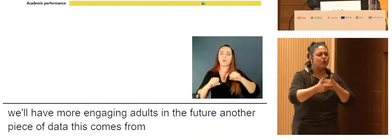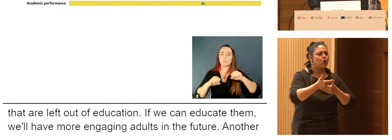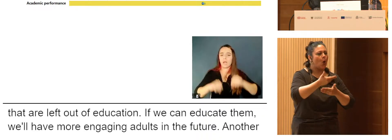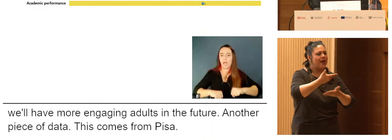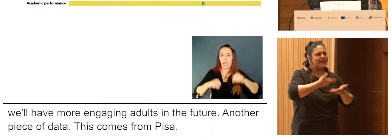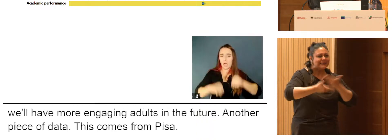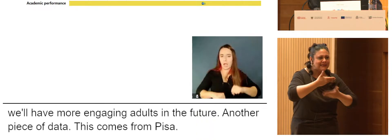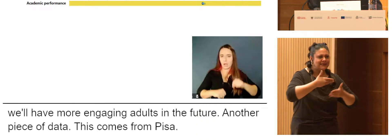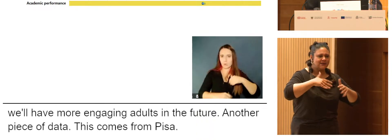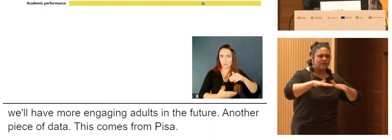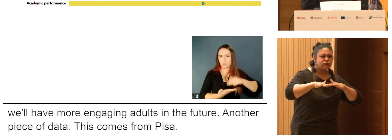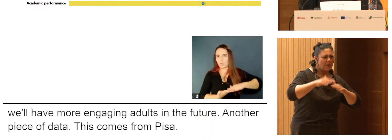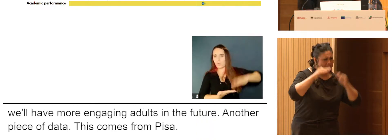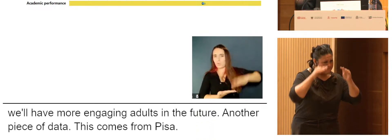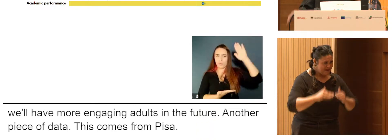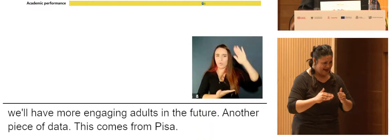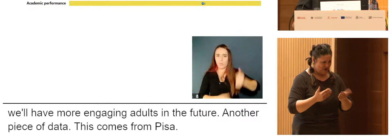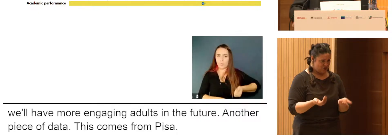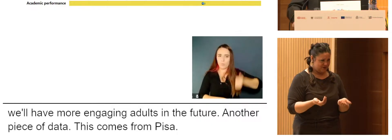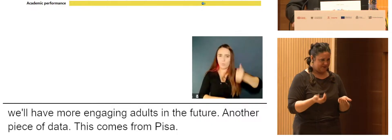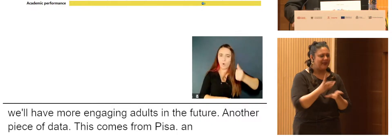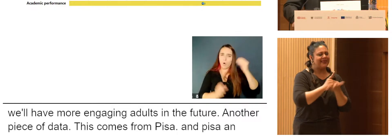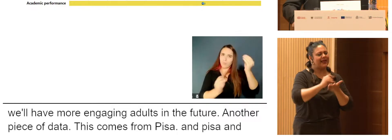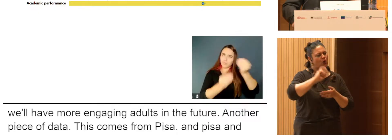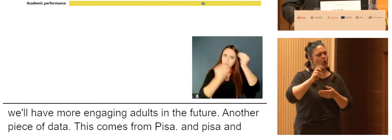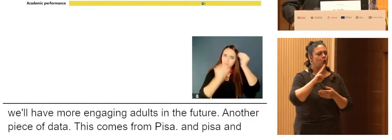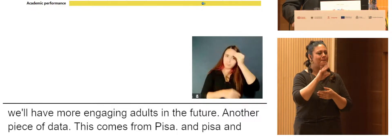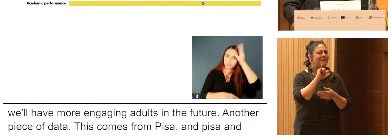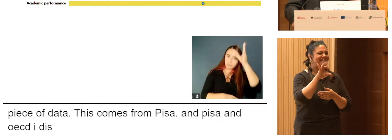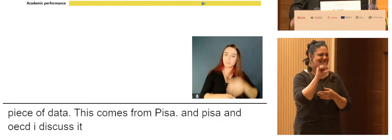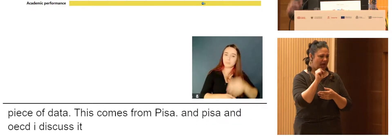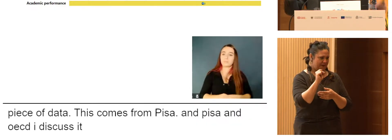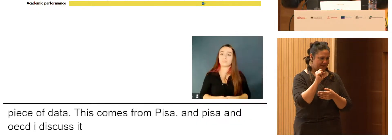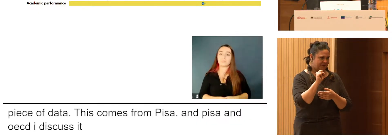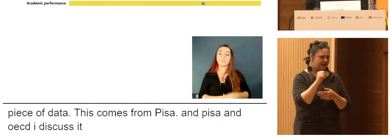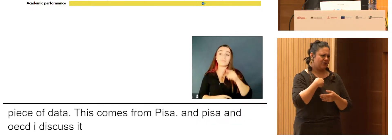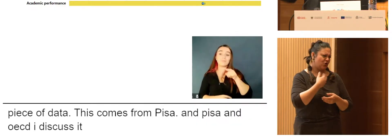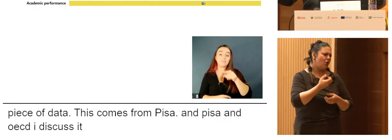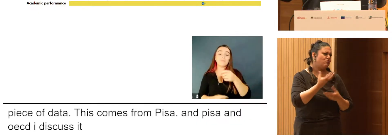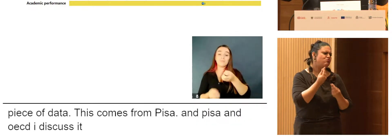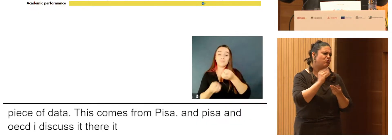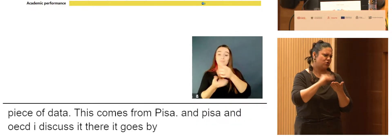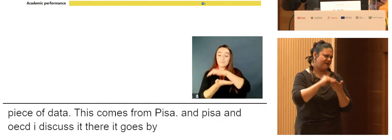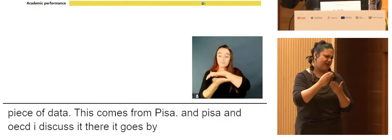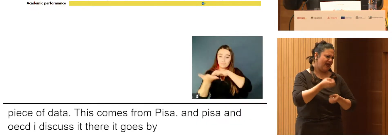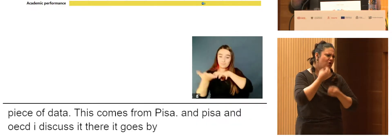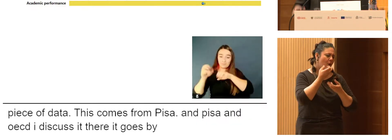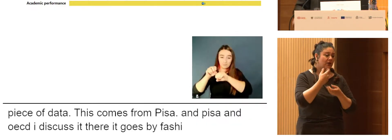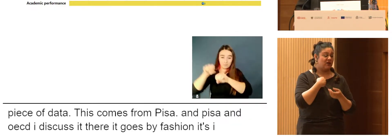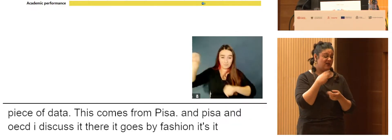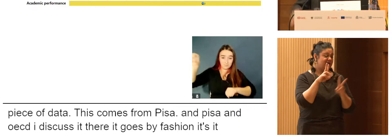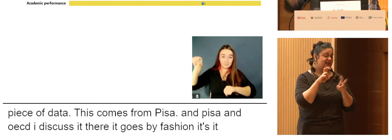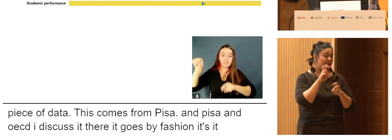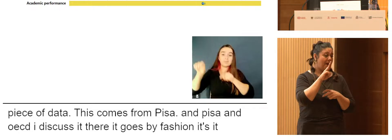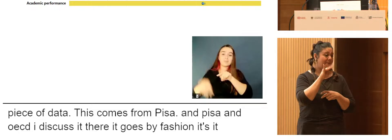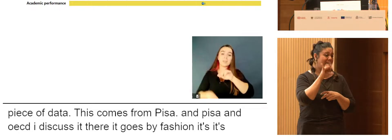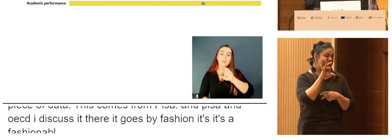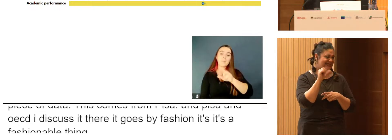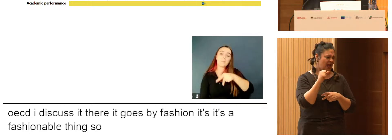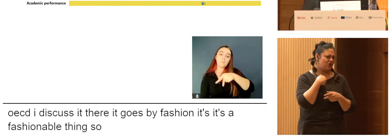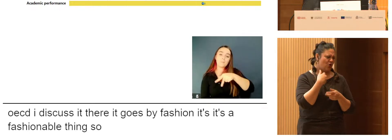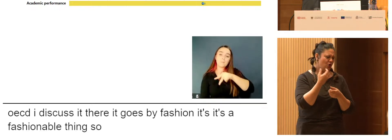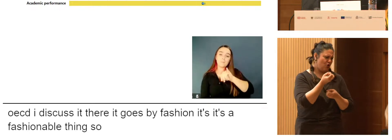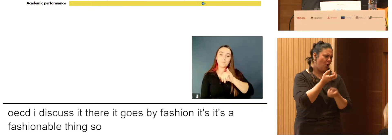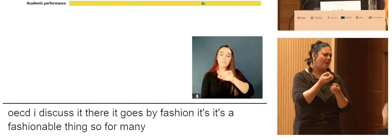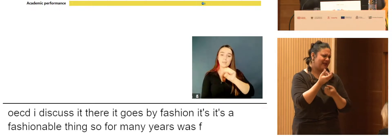And PISA and OECD, I discuss it there, it goes by fashion. It's a fashionable thing. So for many years it